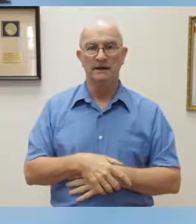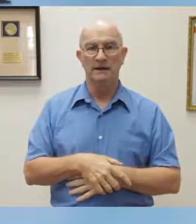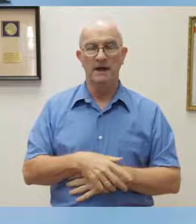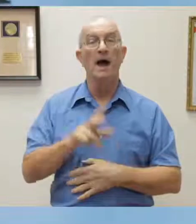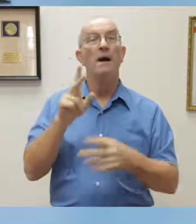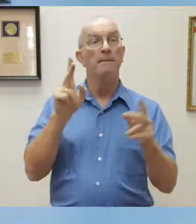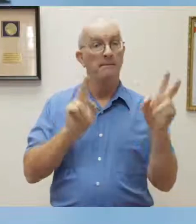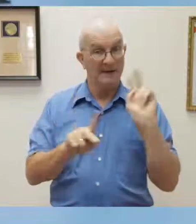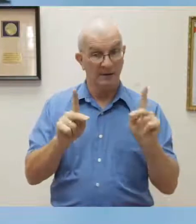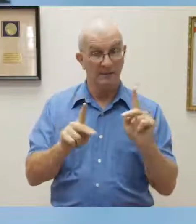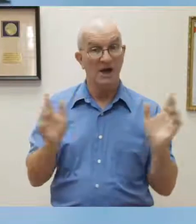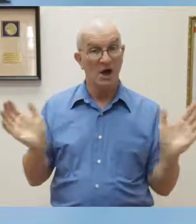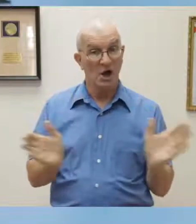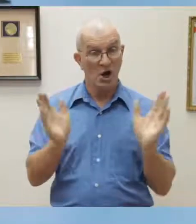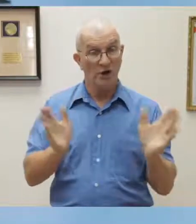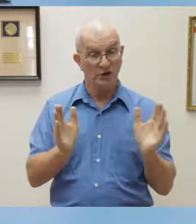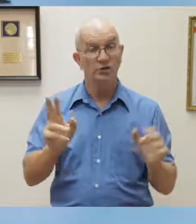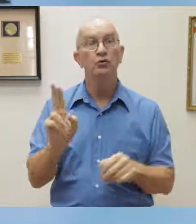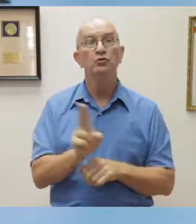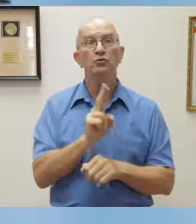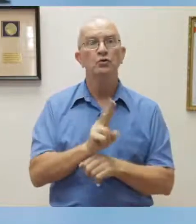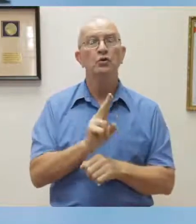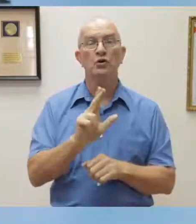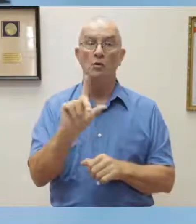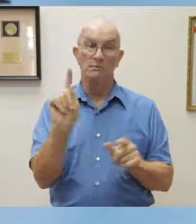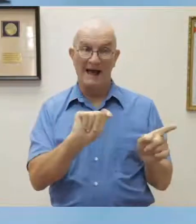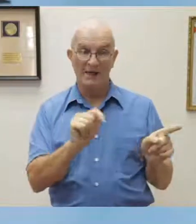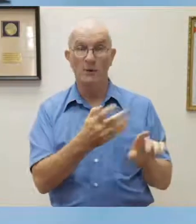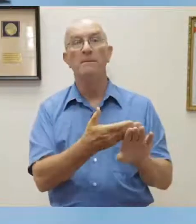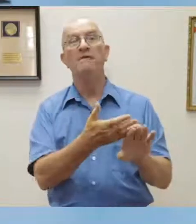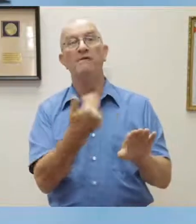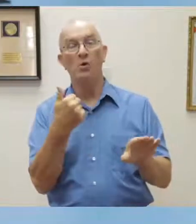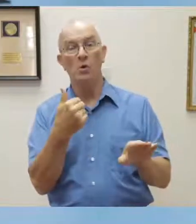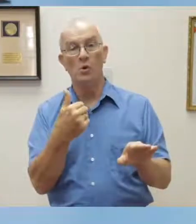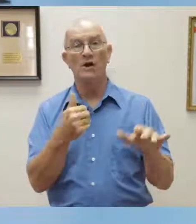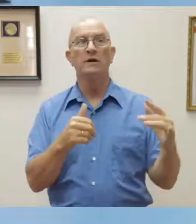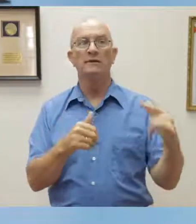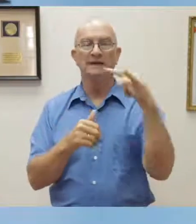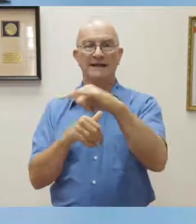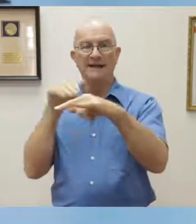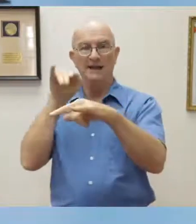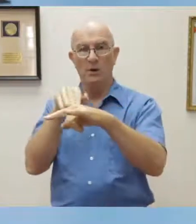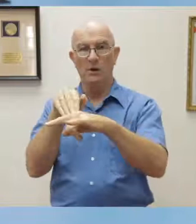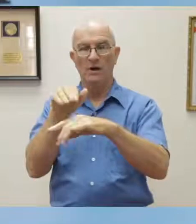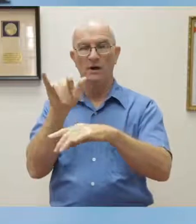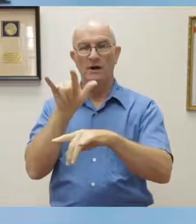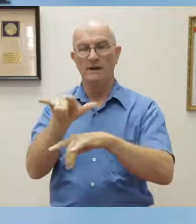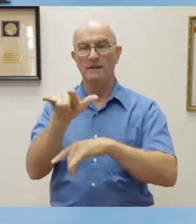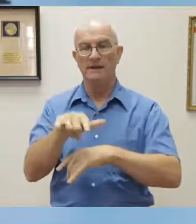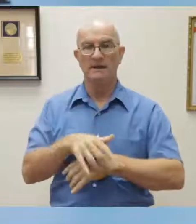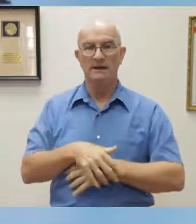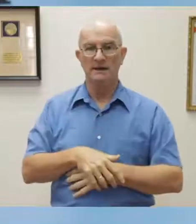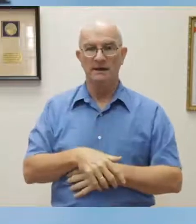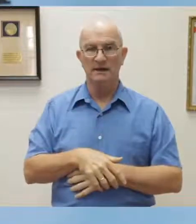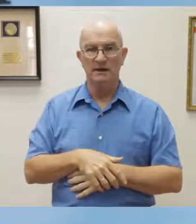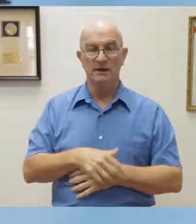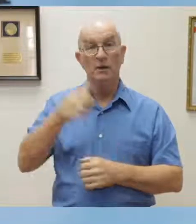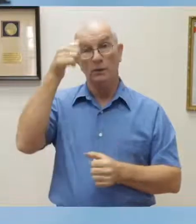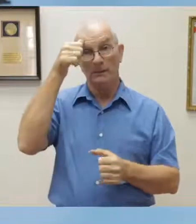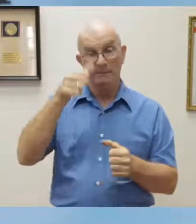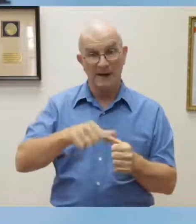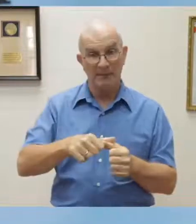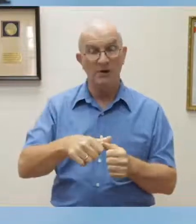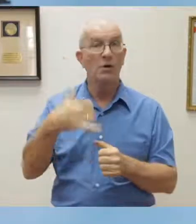before boarding. Do remember to call our hotline, use the mobile units, or one